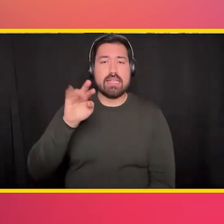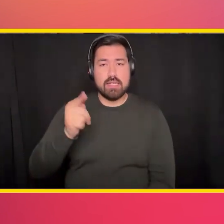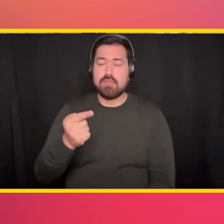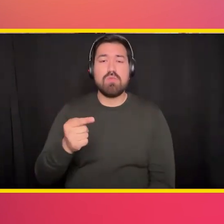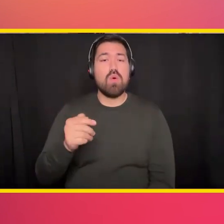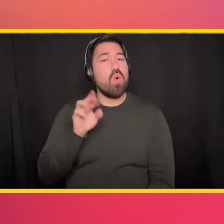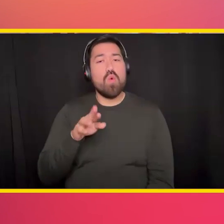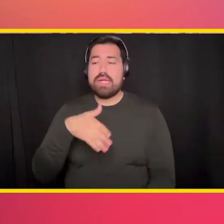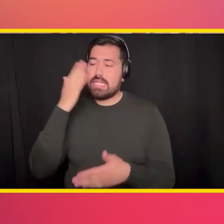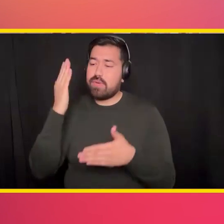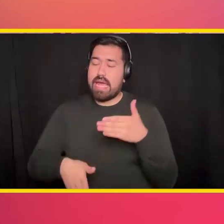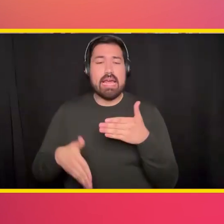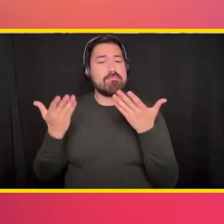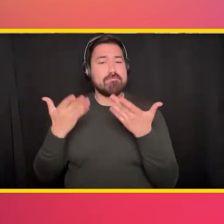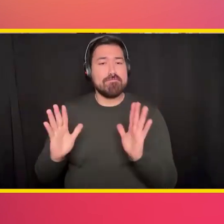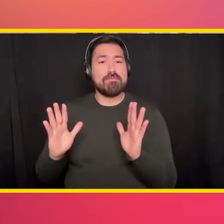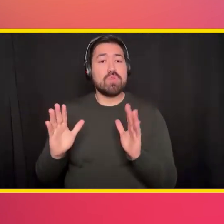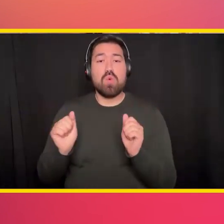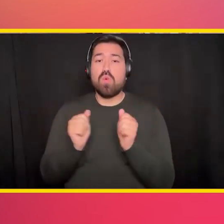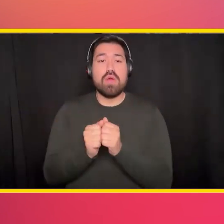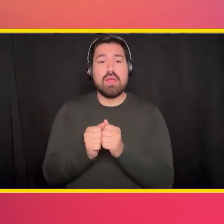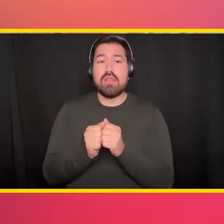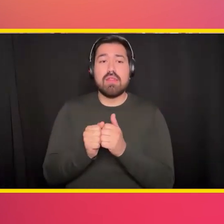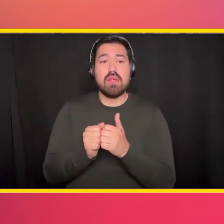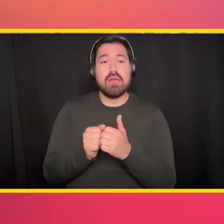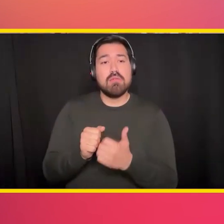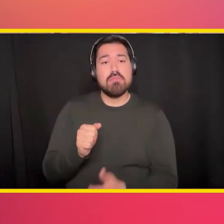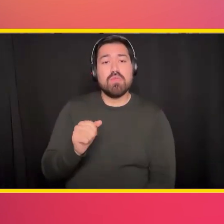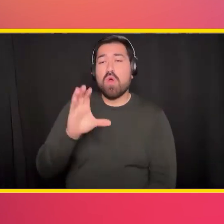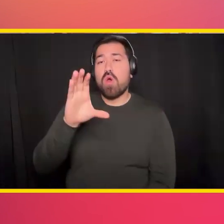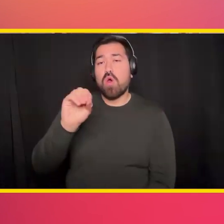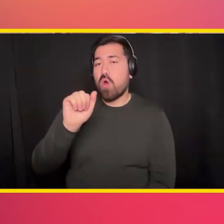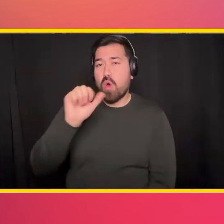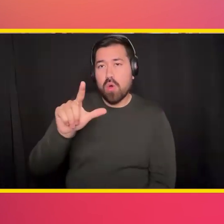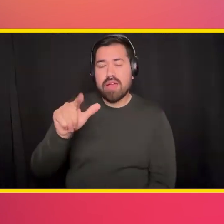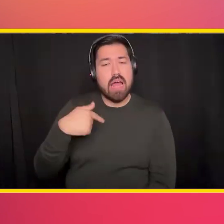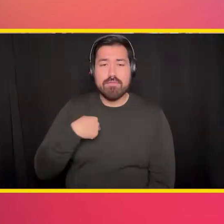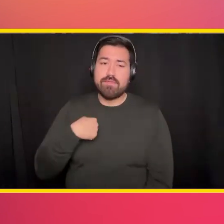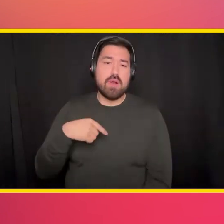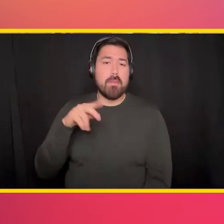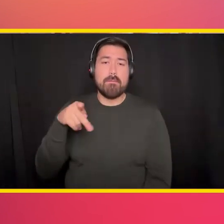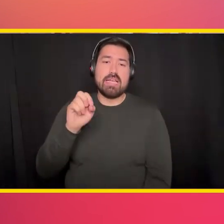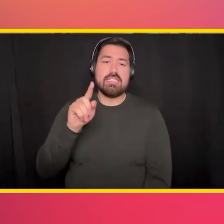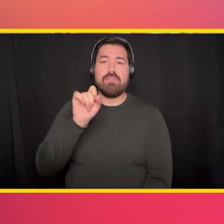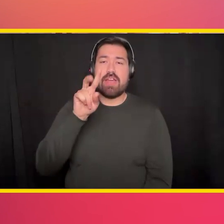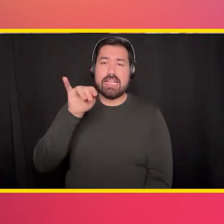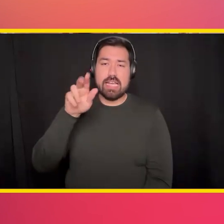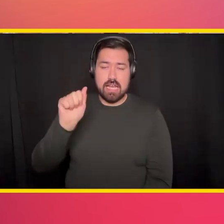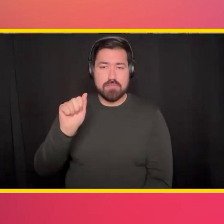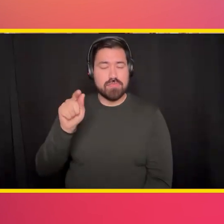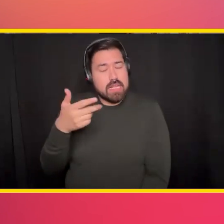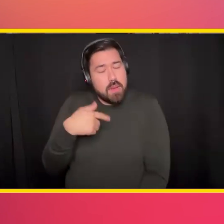to end anything pertaining to coal. I'm from Pennsylvania, so you're going to understand that is a big industry in Pennsylvania,